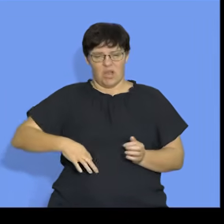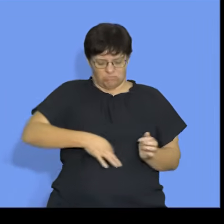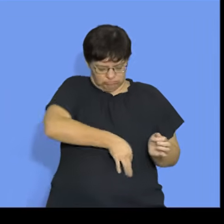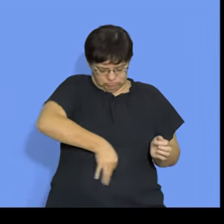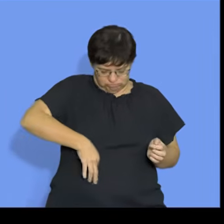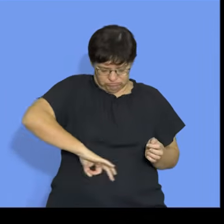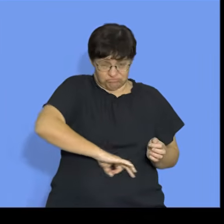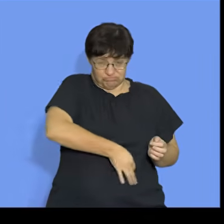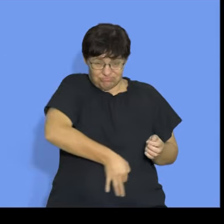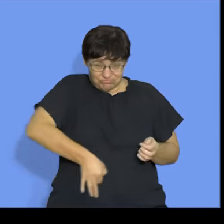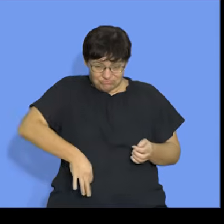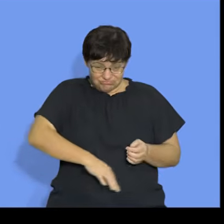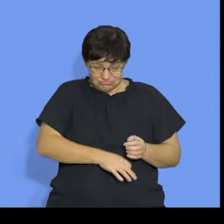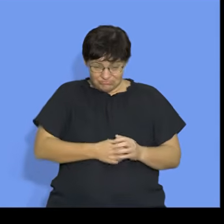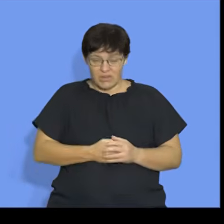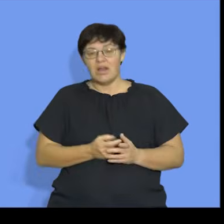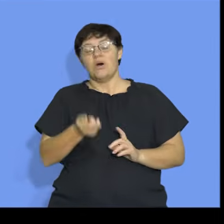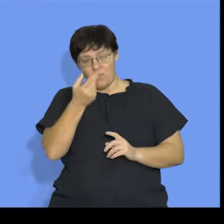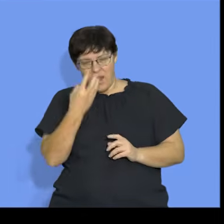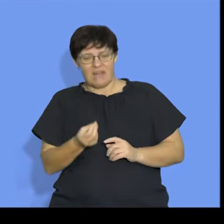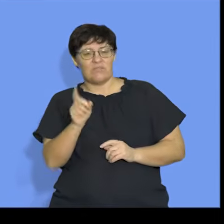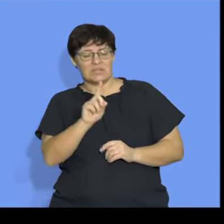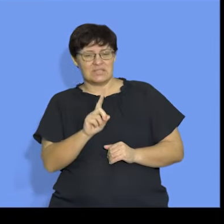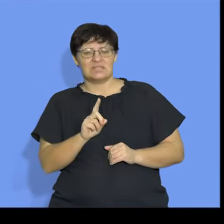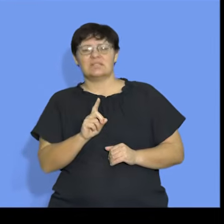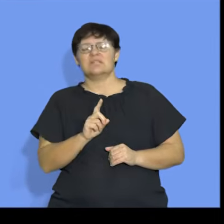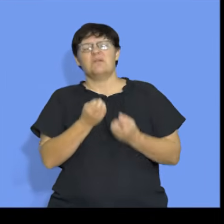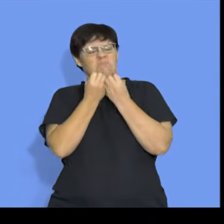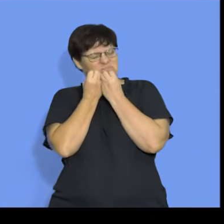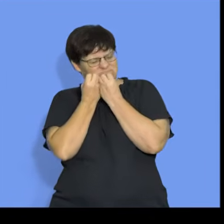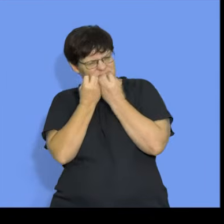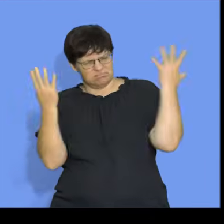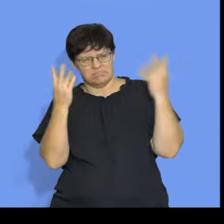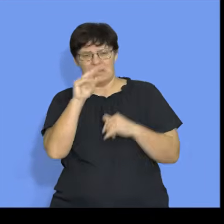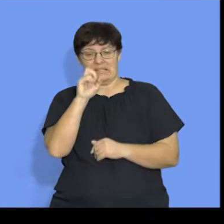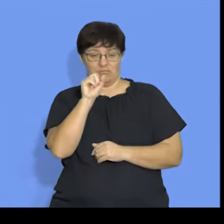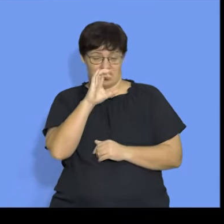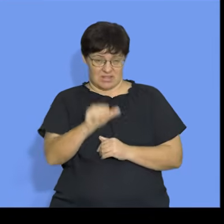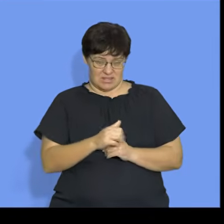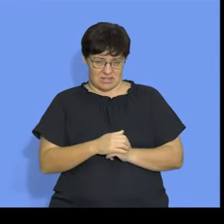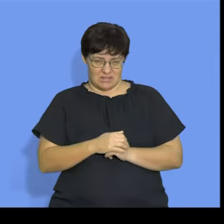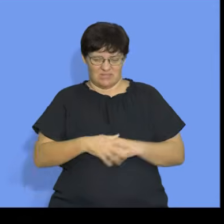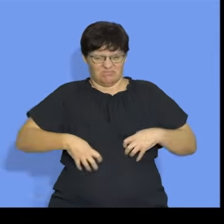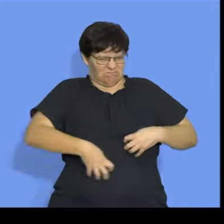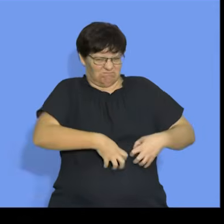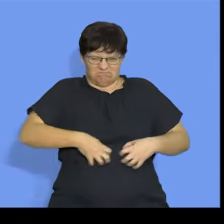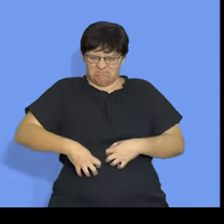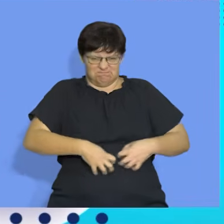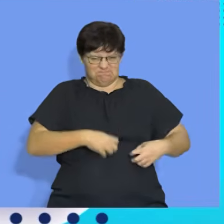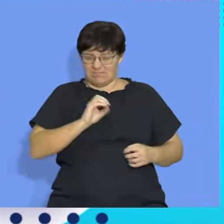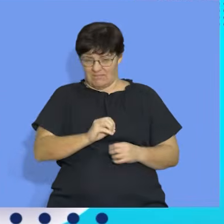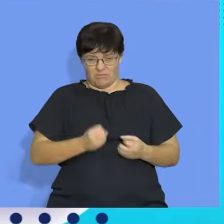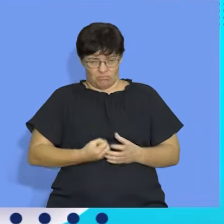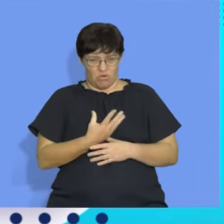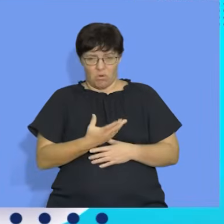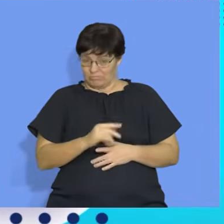in our large intestines, we have got lots and lots and lots of bacteria, right, growing in our colons, and that's